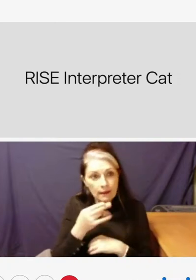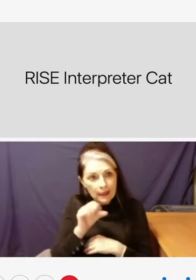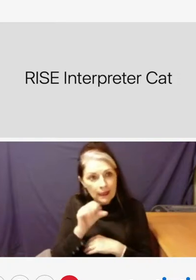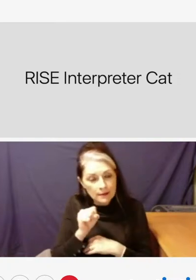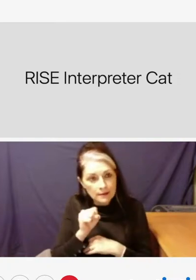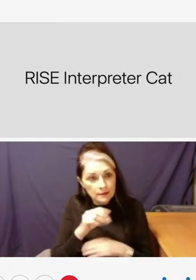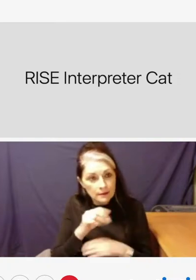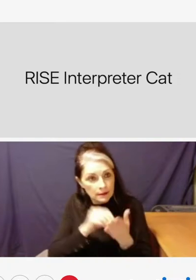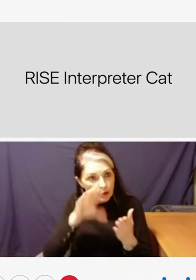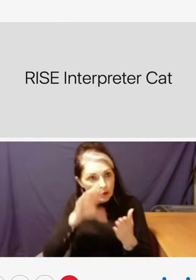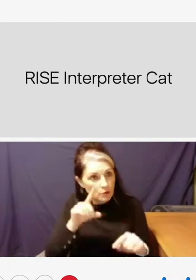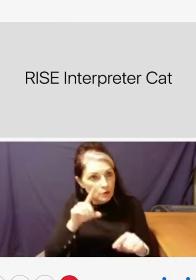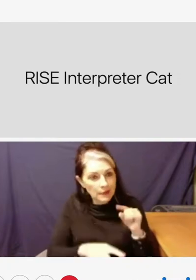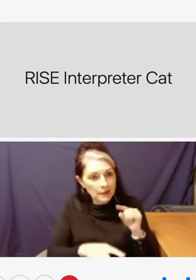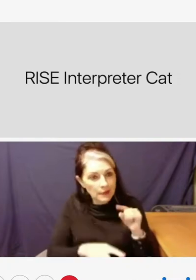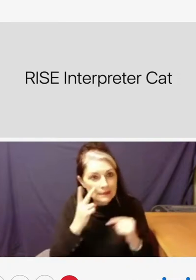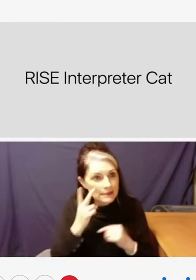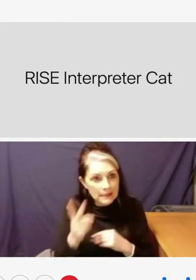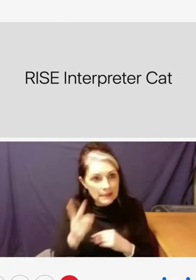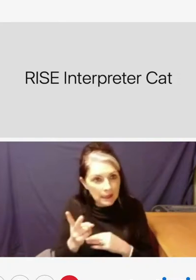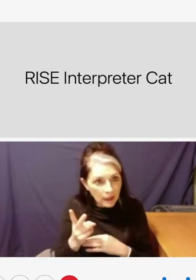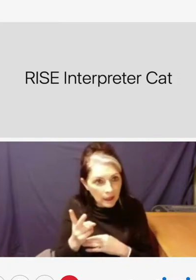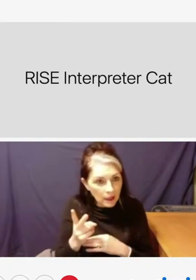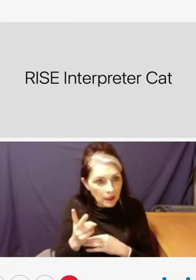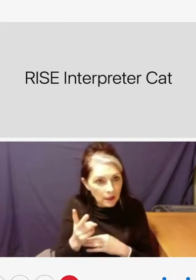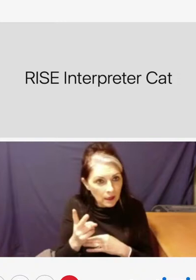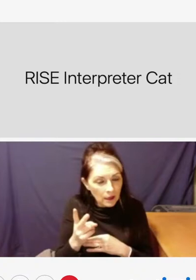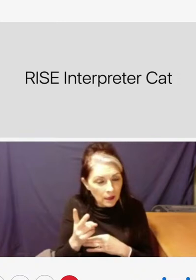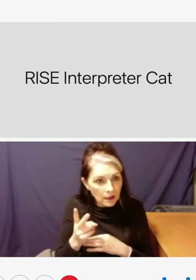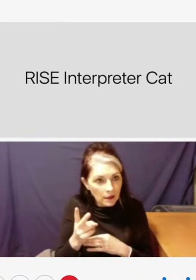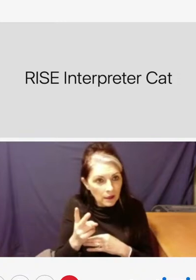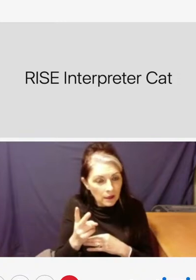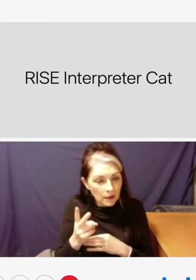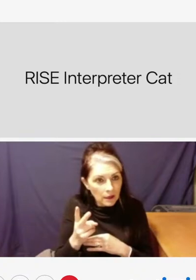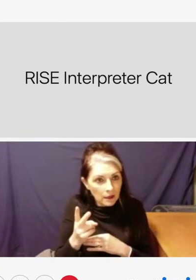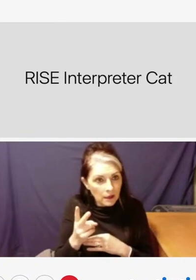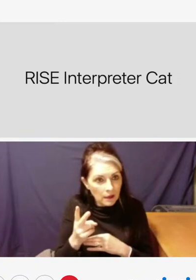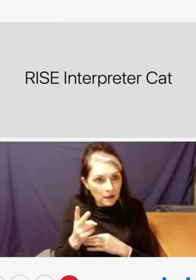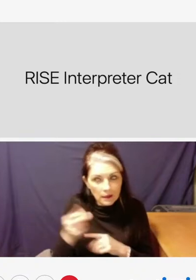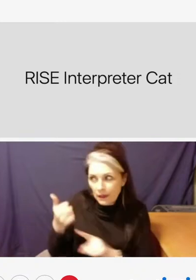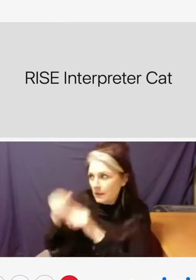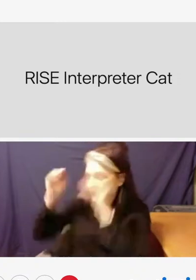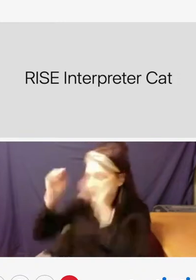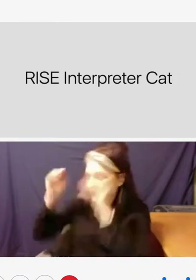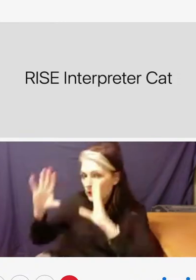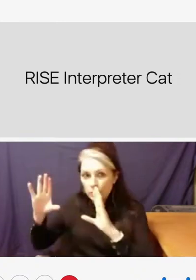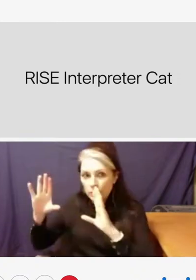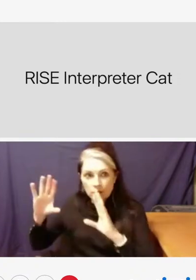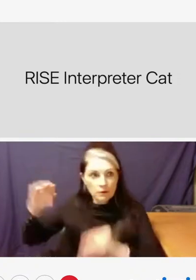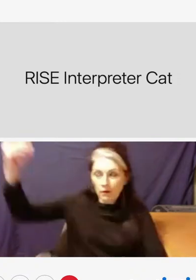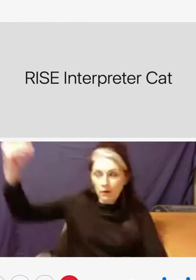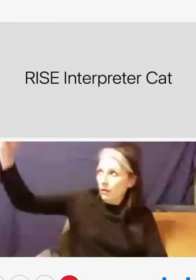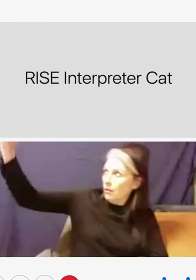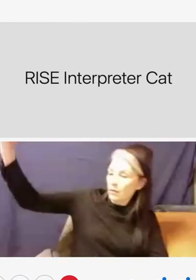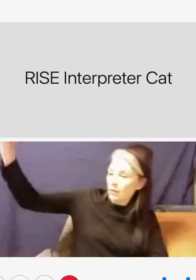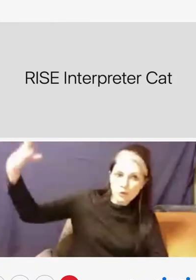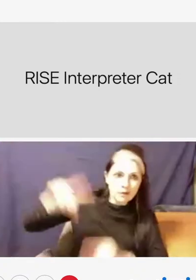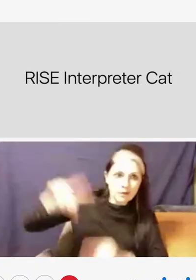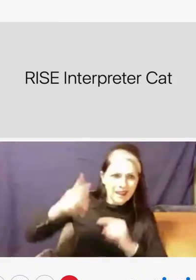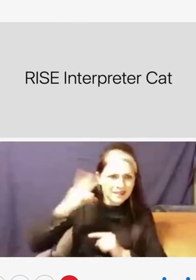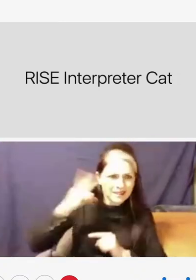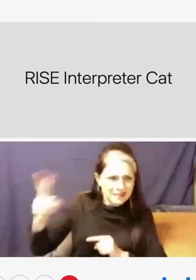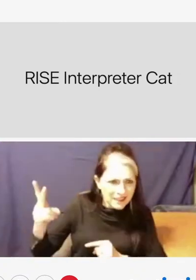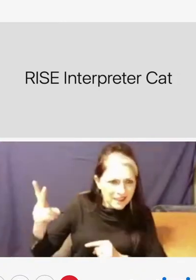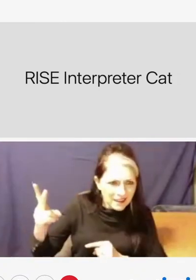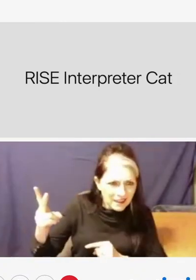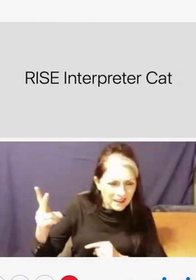see when he is teaching they can't see uh the projections and they can't see and he said yeah part of